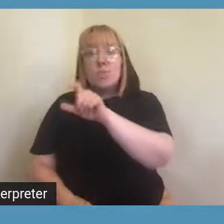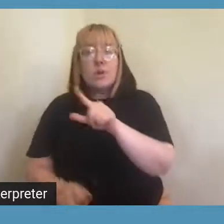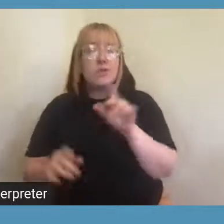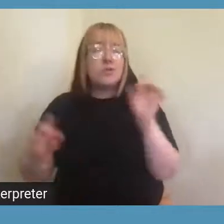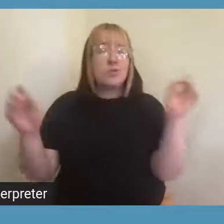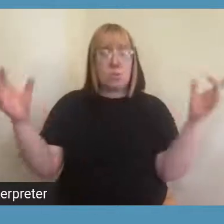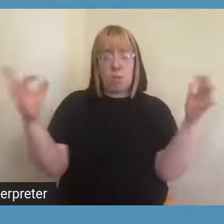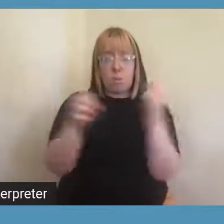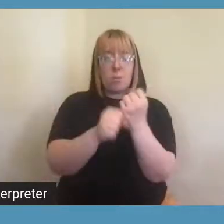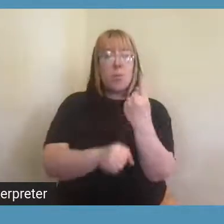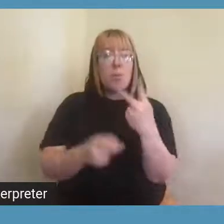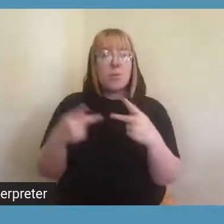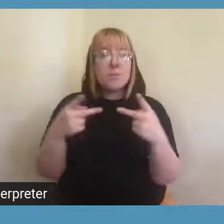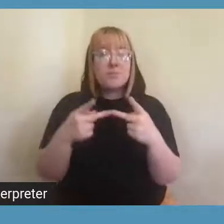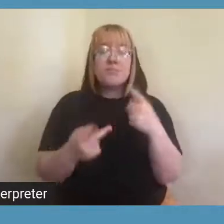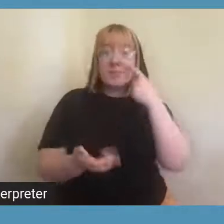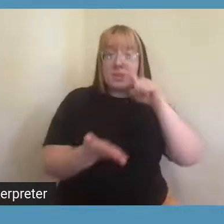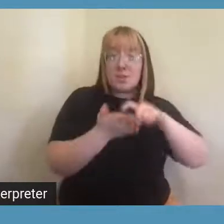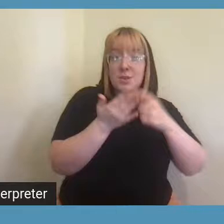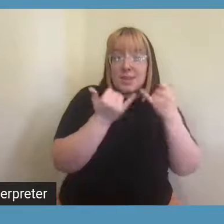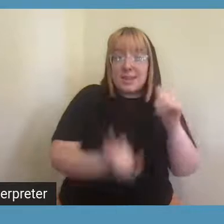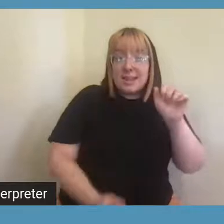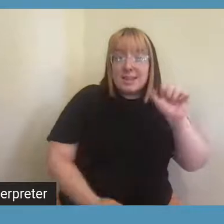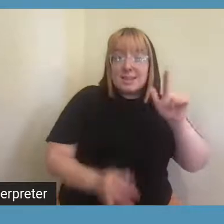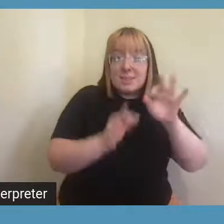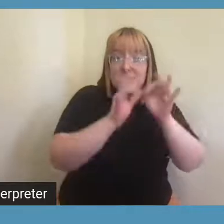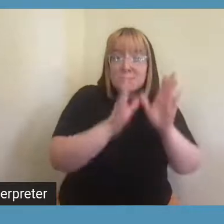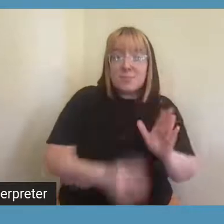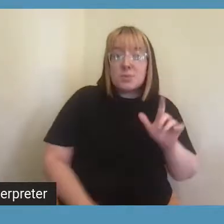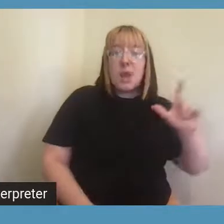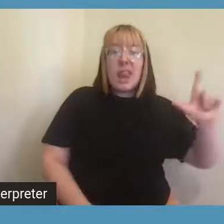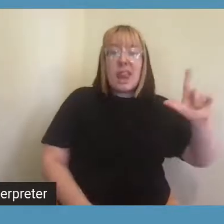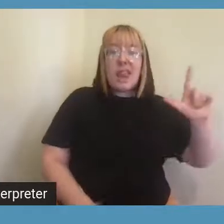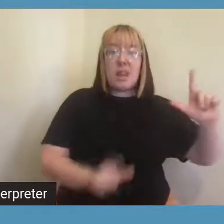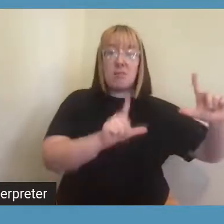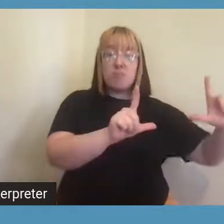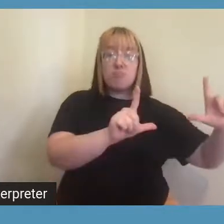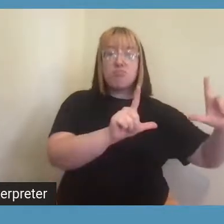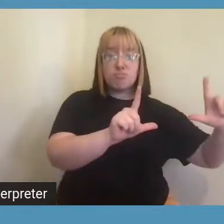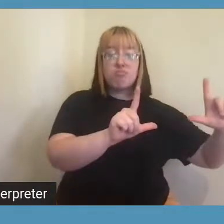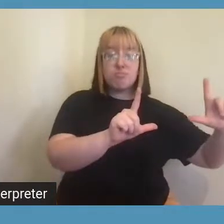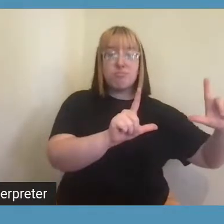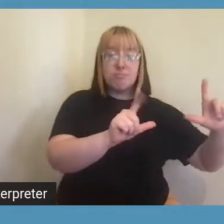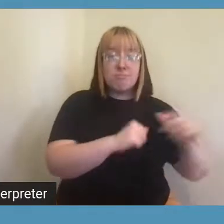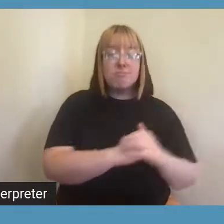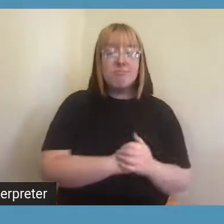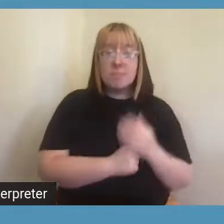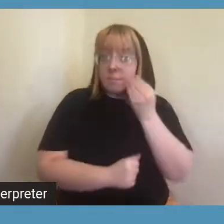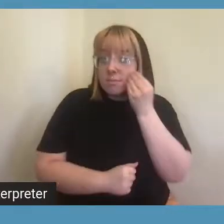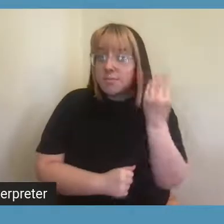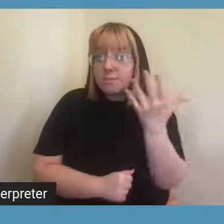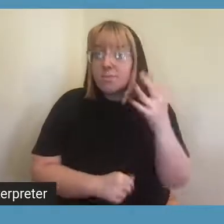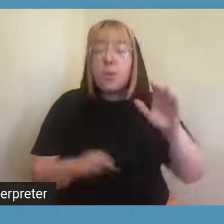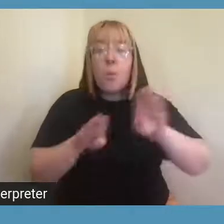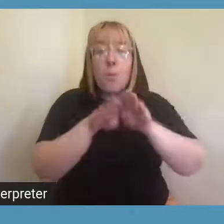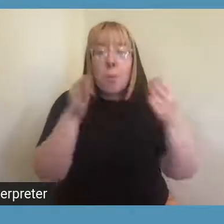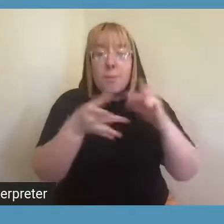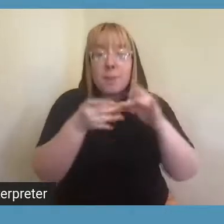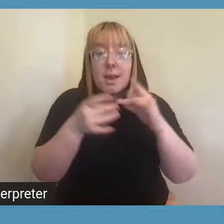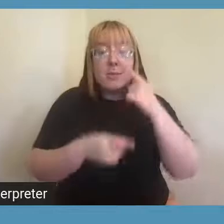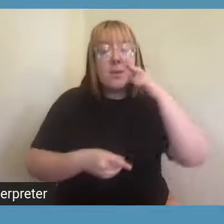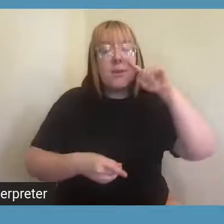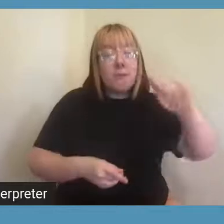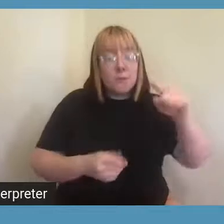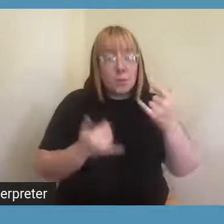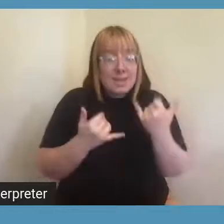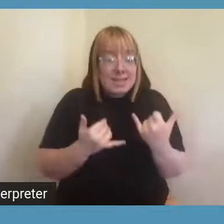today's American Sign Language interpreter, who will be on the left side of your screen, and let you know that captioning for today's program will be